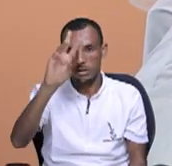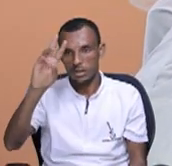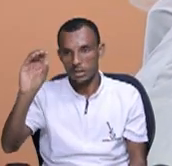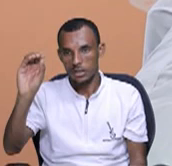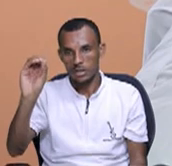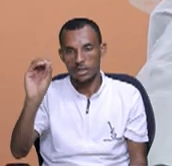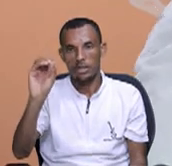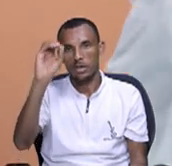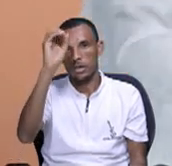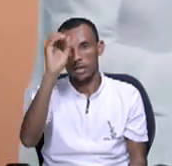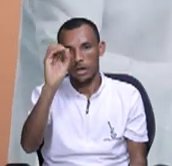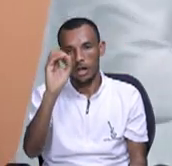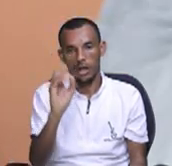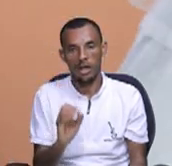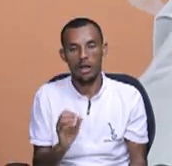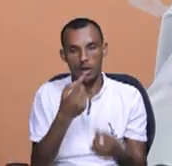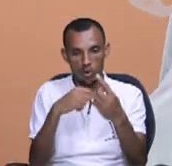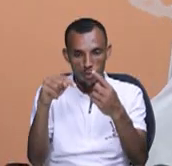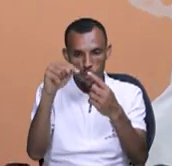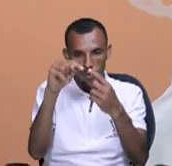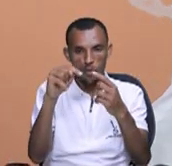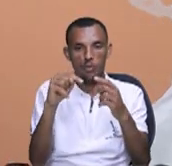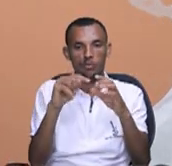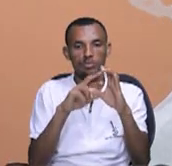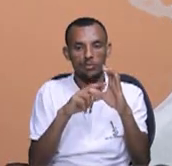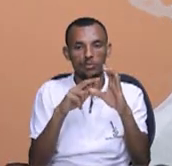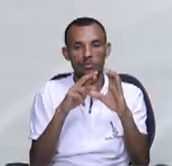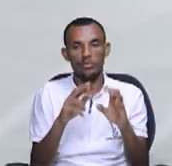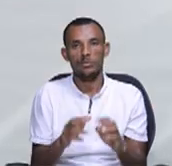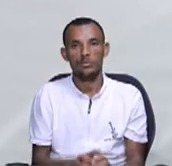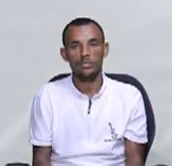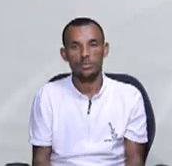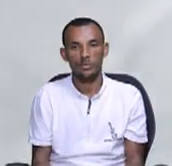360 degree to radian.